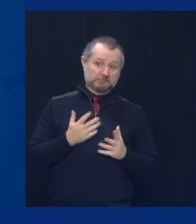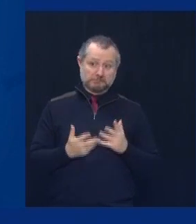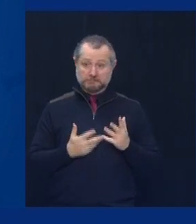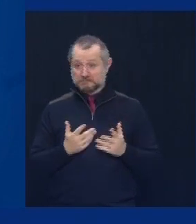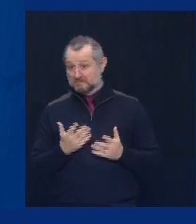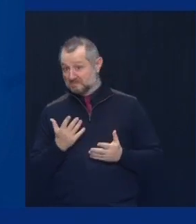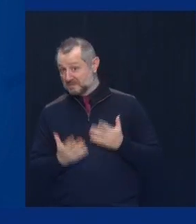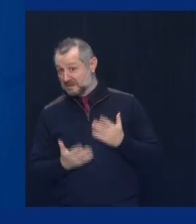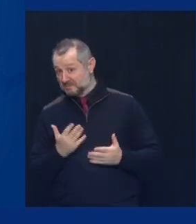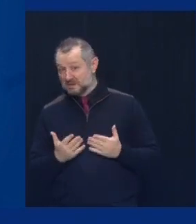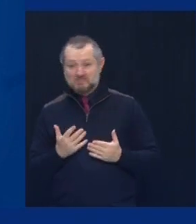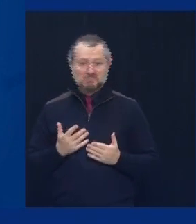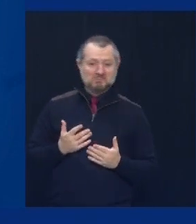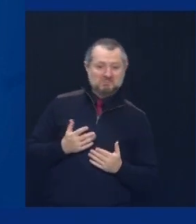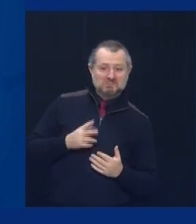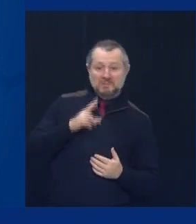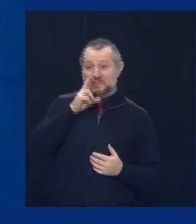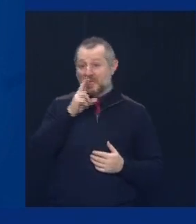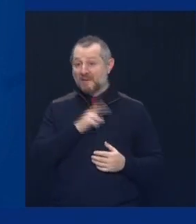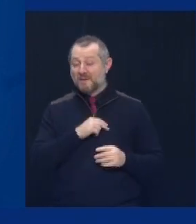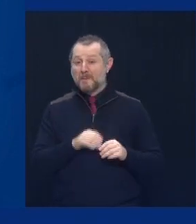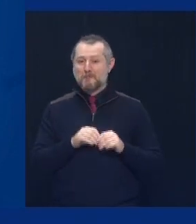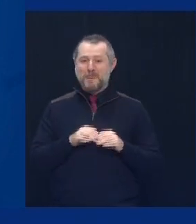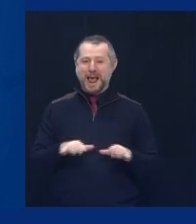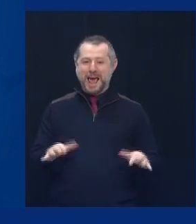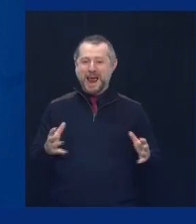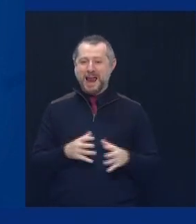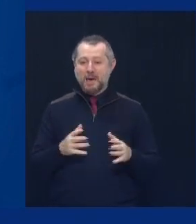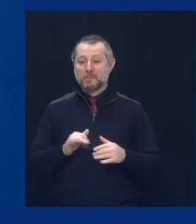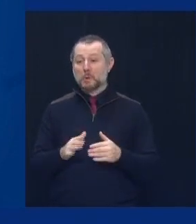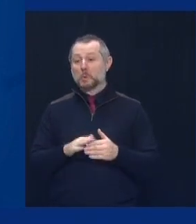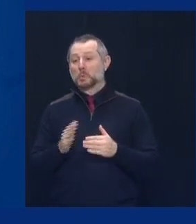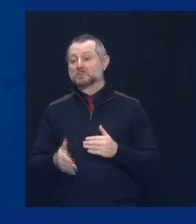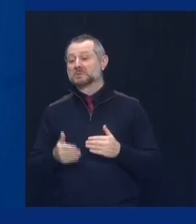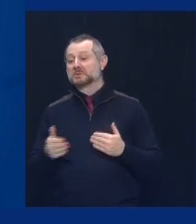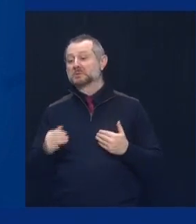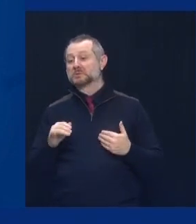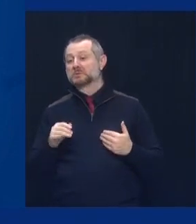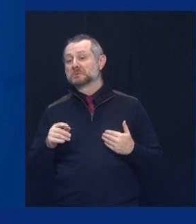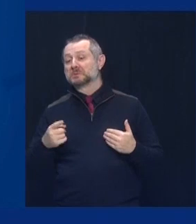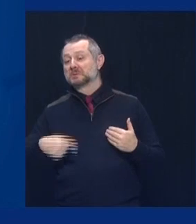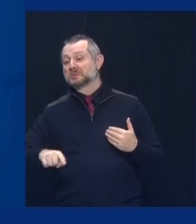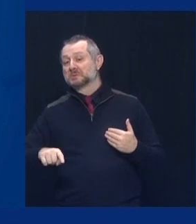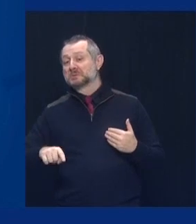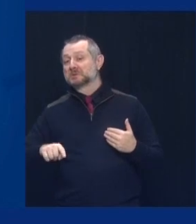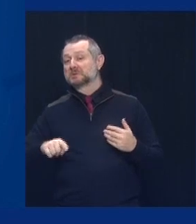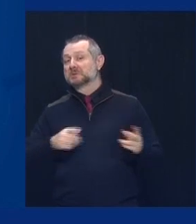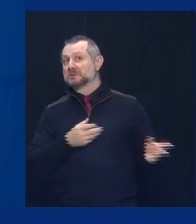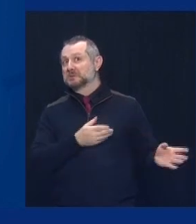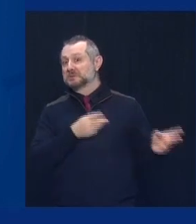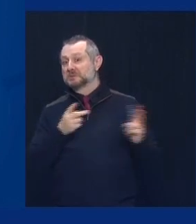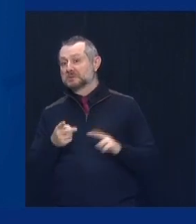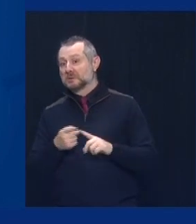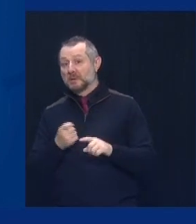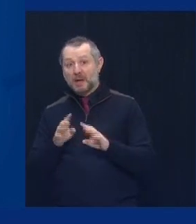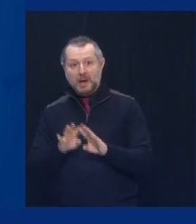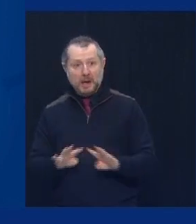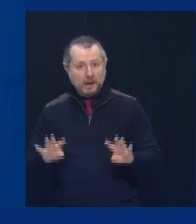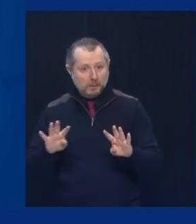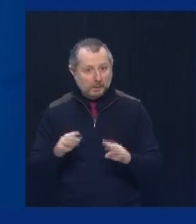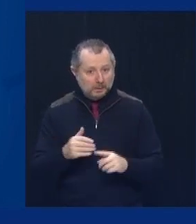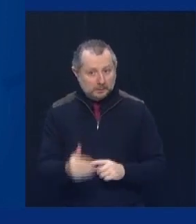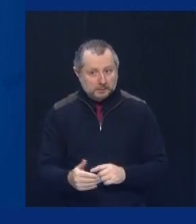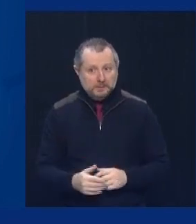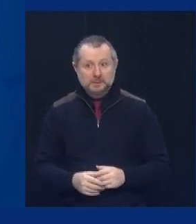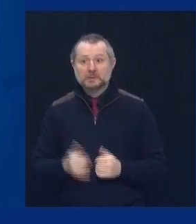end of the Thanksgiving surge, if you will, but we're about to walk into the Hanukkah surge and the